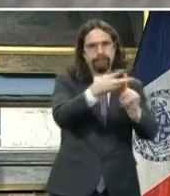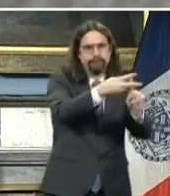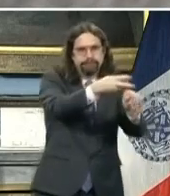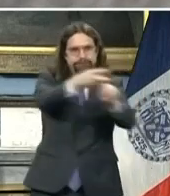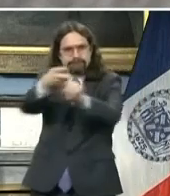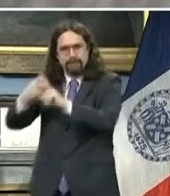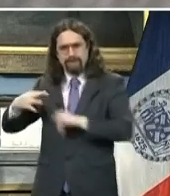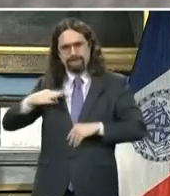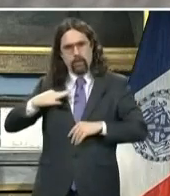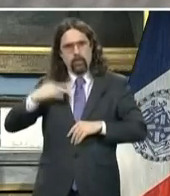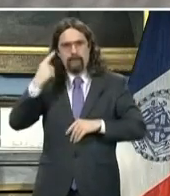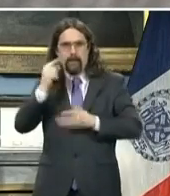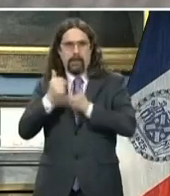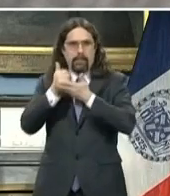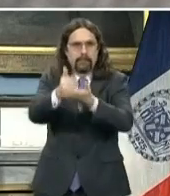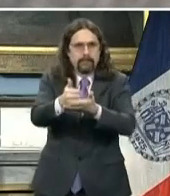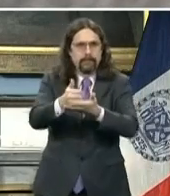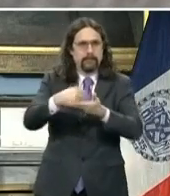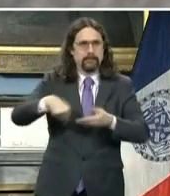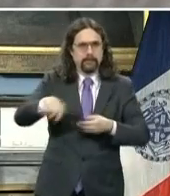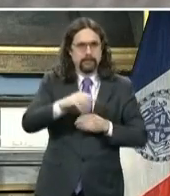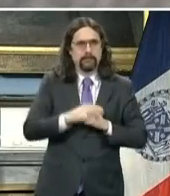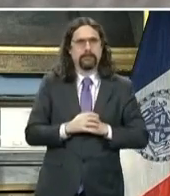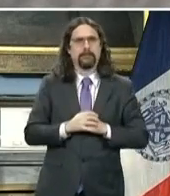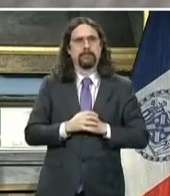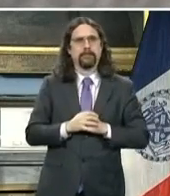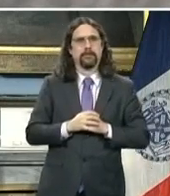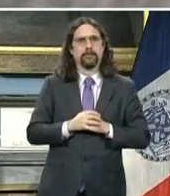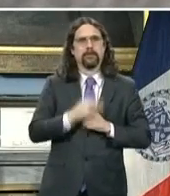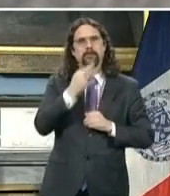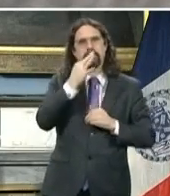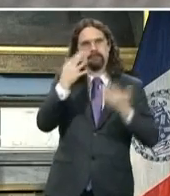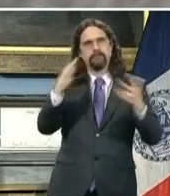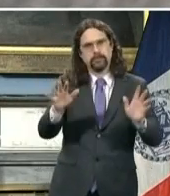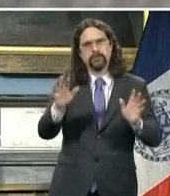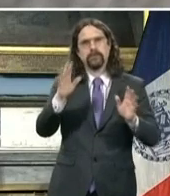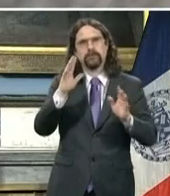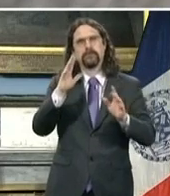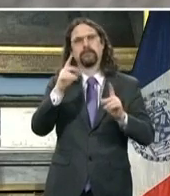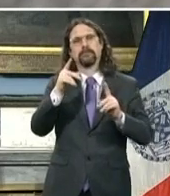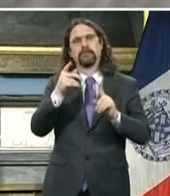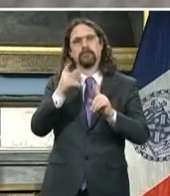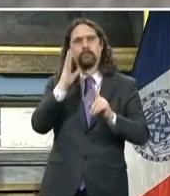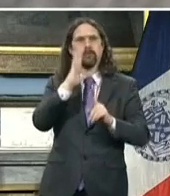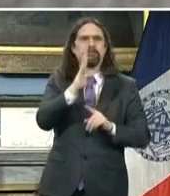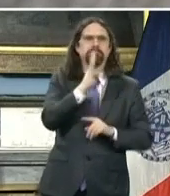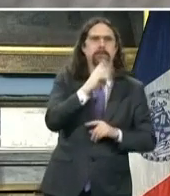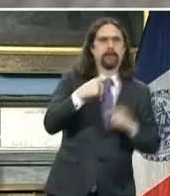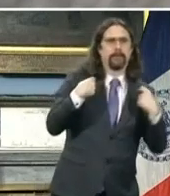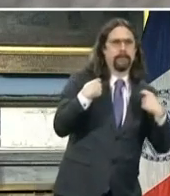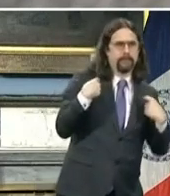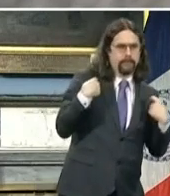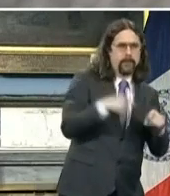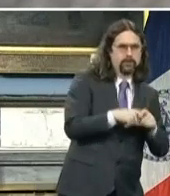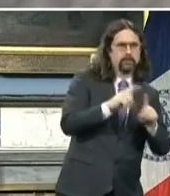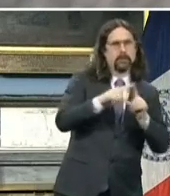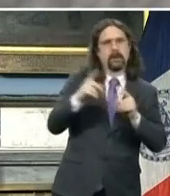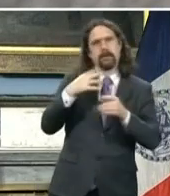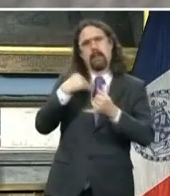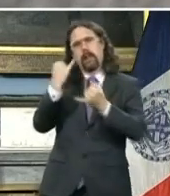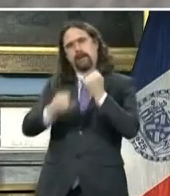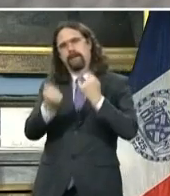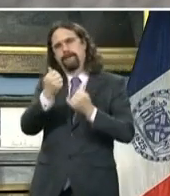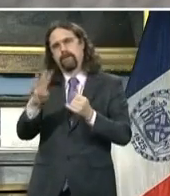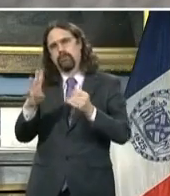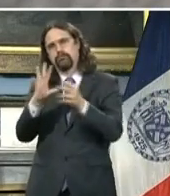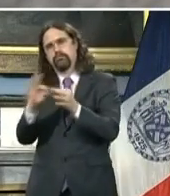work. But I want to finish with a point about the Brooklyn Navy Yard. Those of you who have looked at the history, so this place is heroic by its